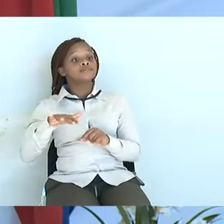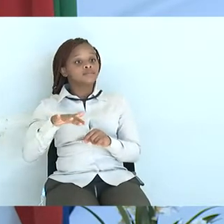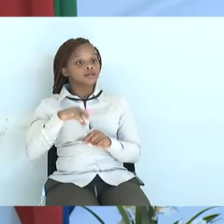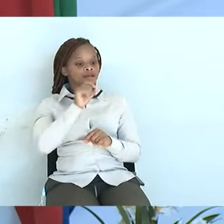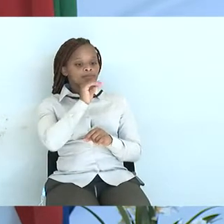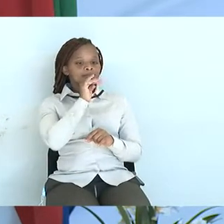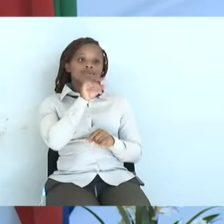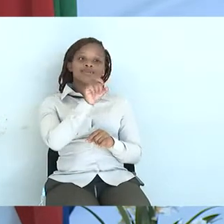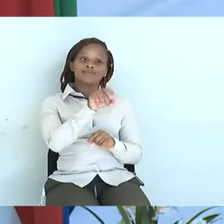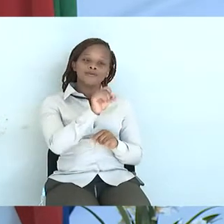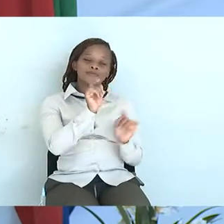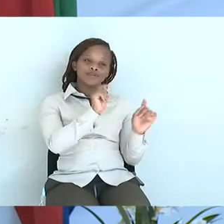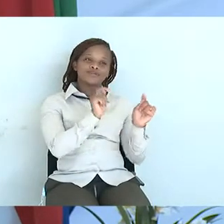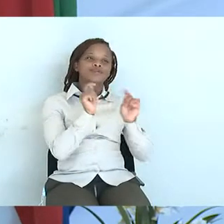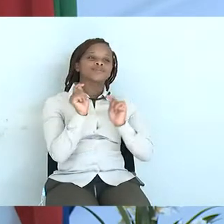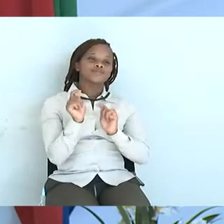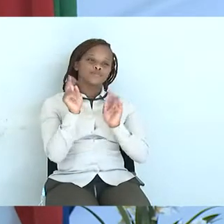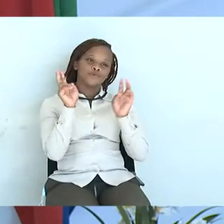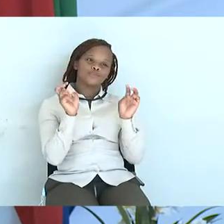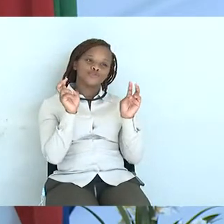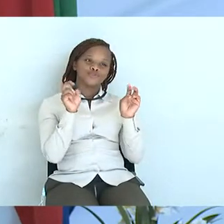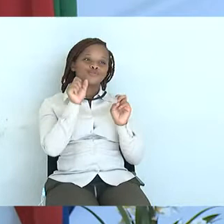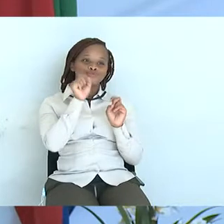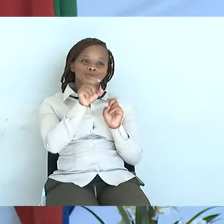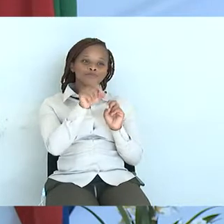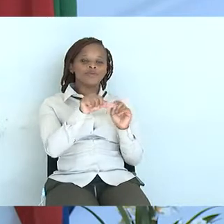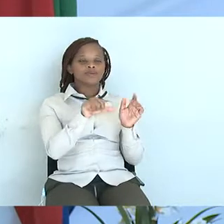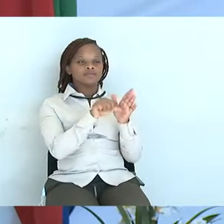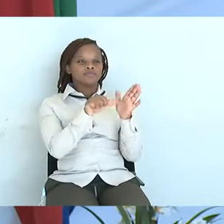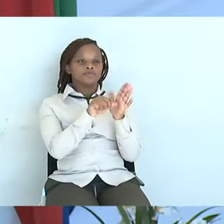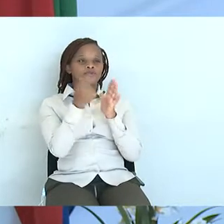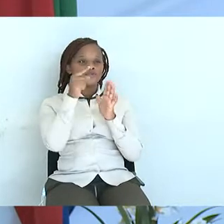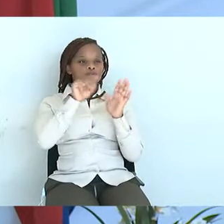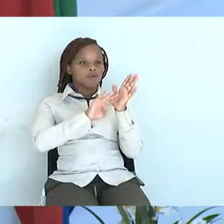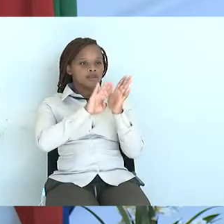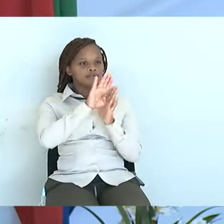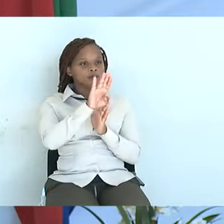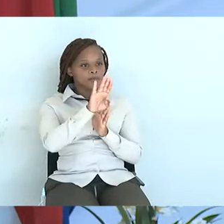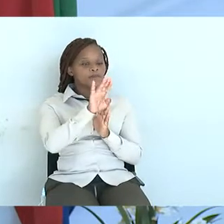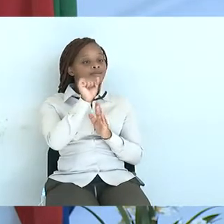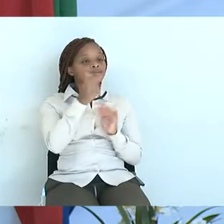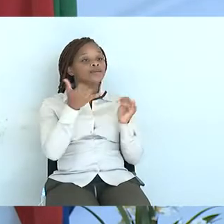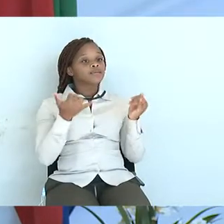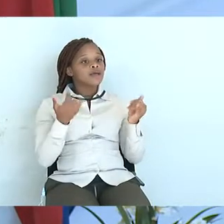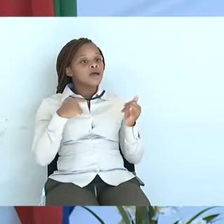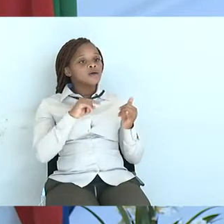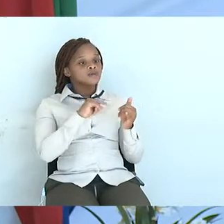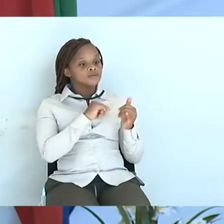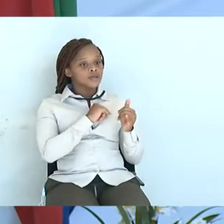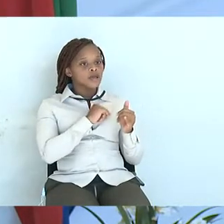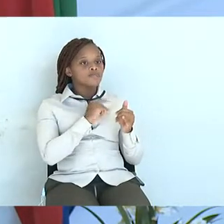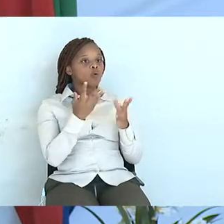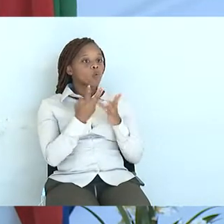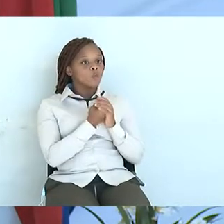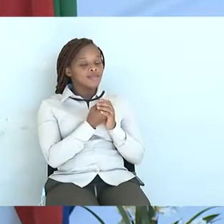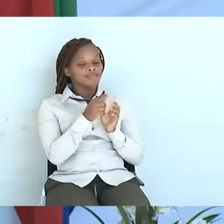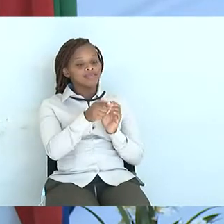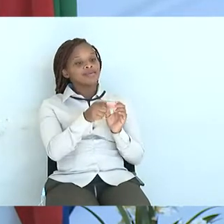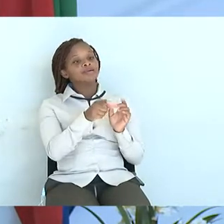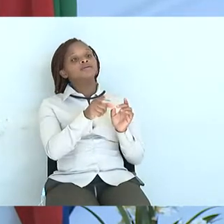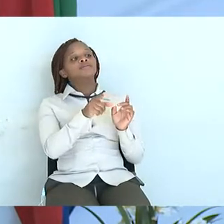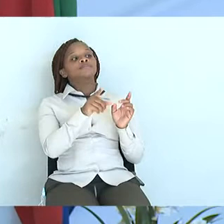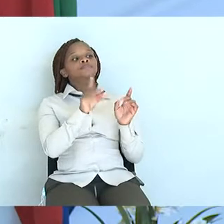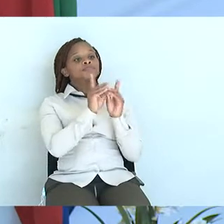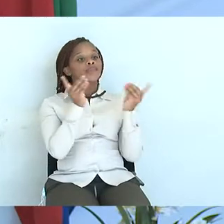is very key for this development. We are discussing now with the Department of Transport to review the